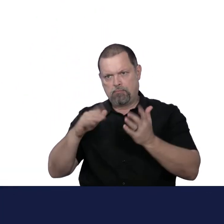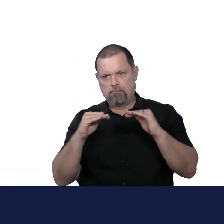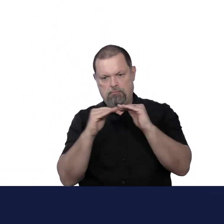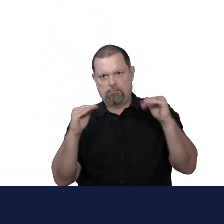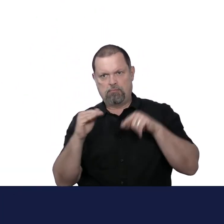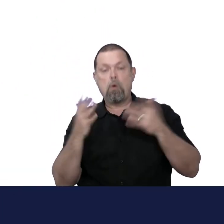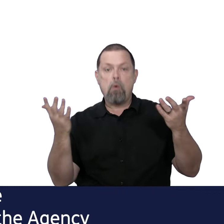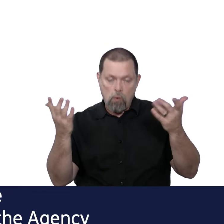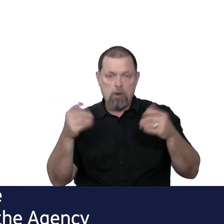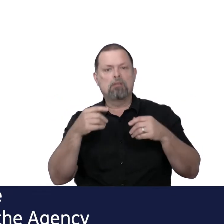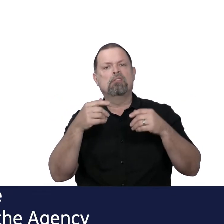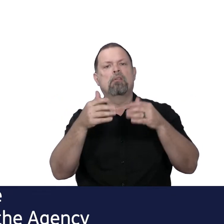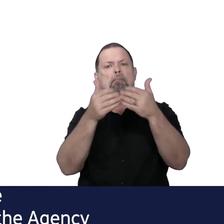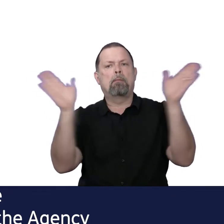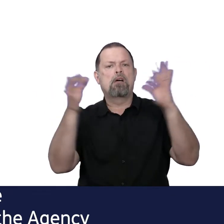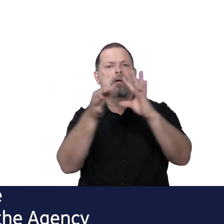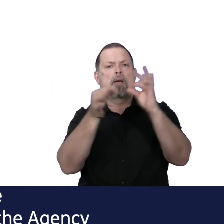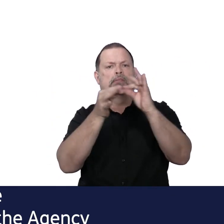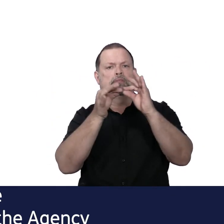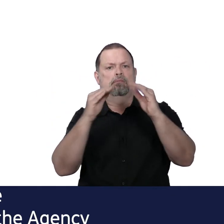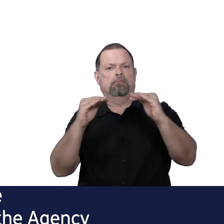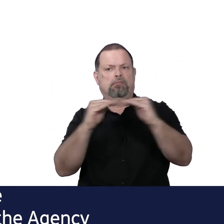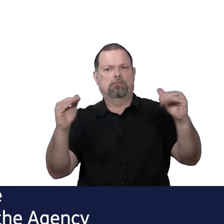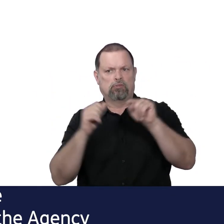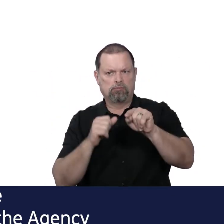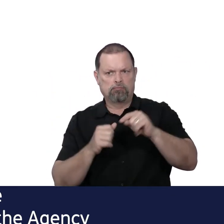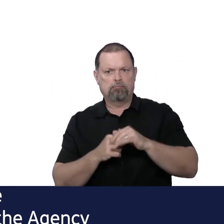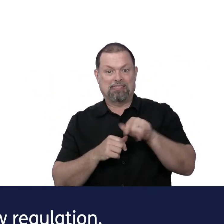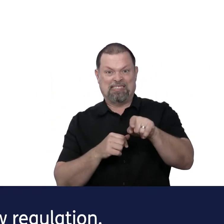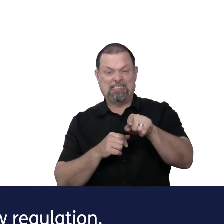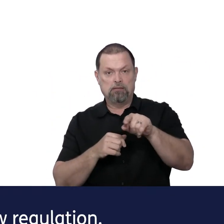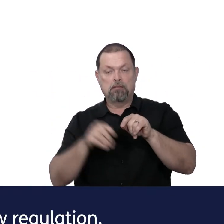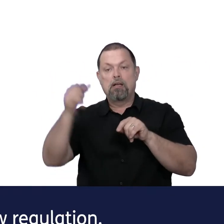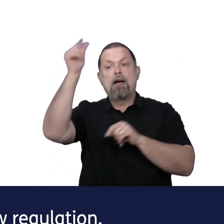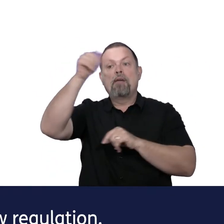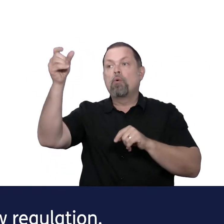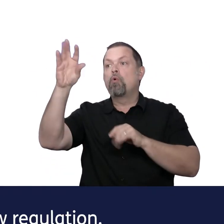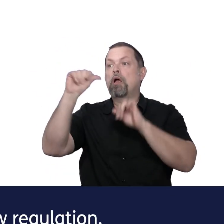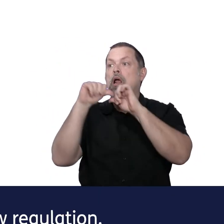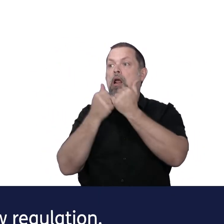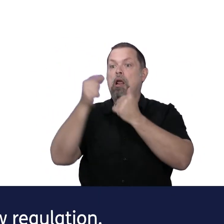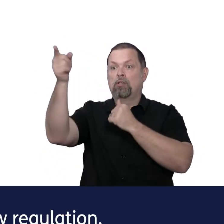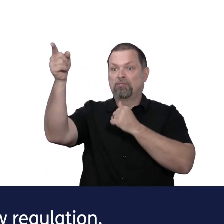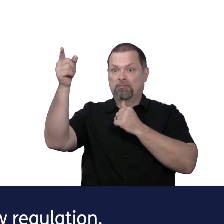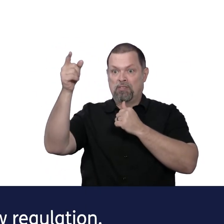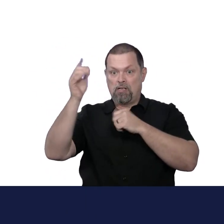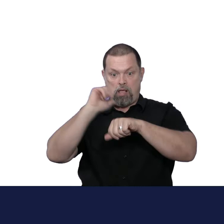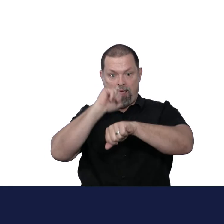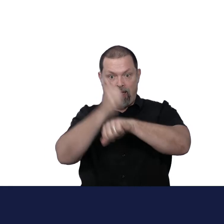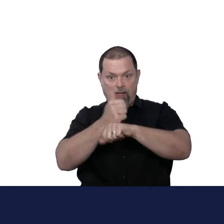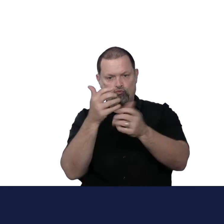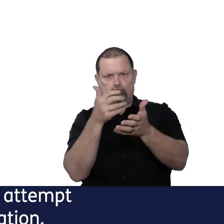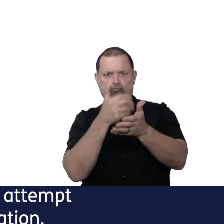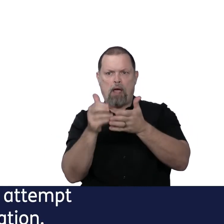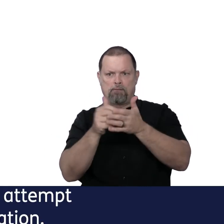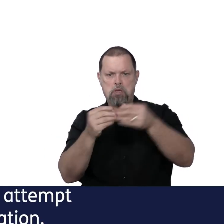stage. This takes place after the government or the agency has made a draft of the new regulation. This means it is